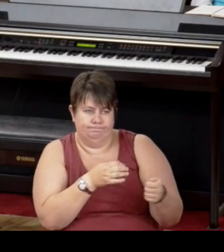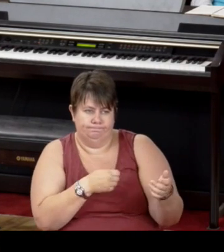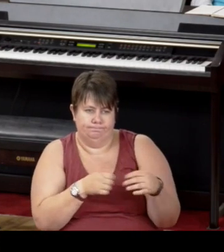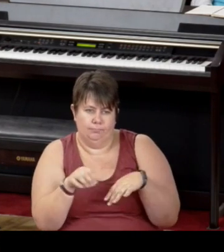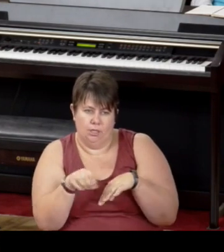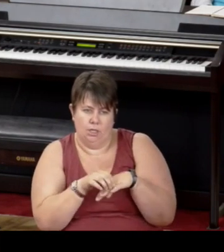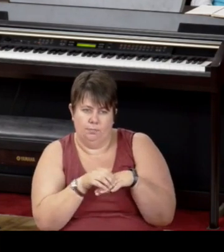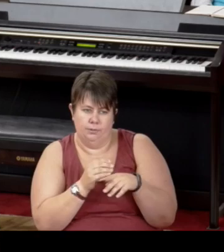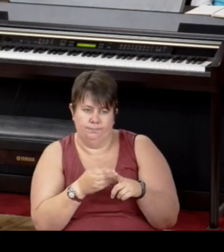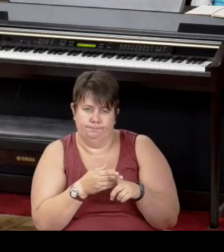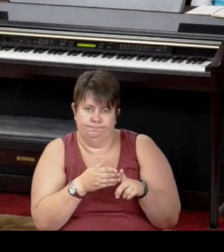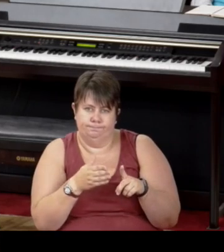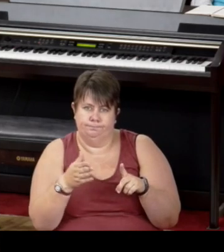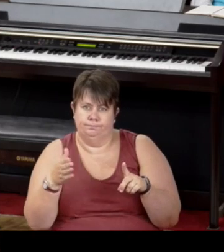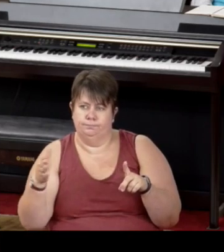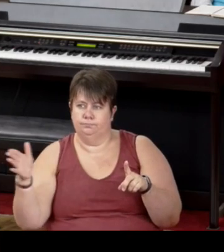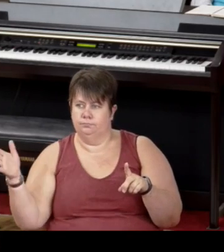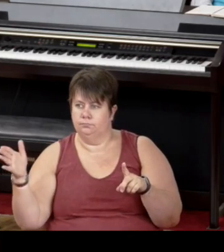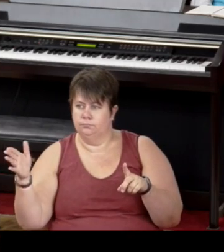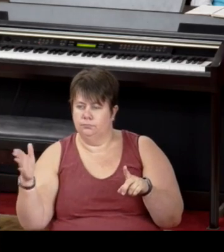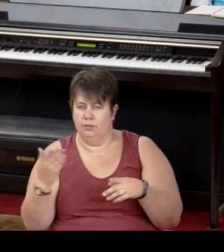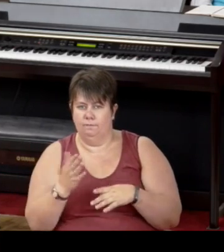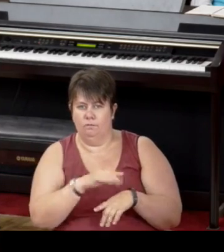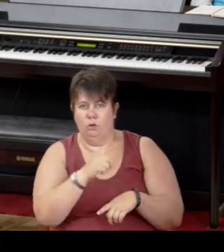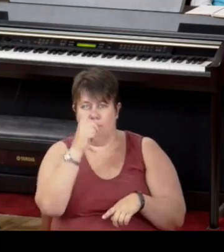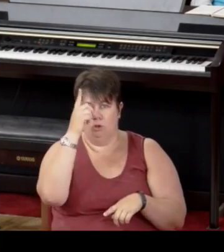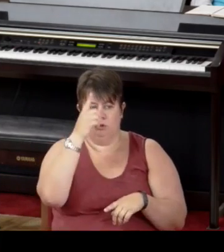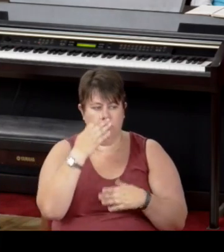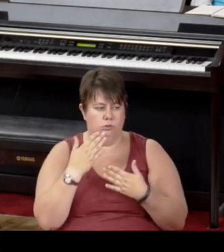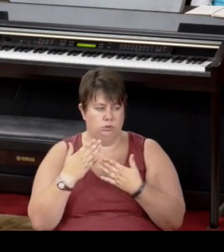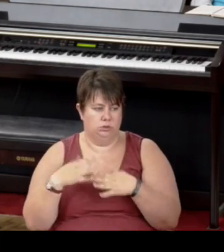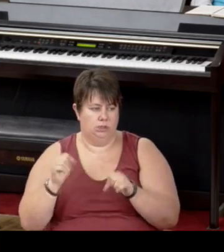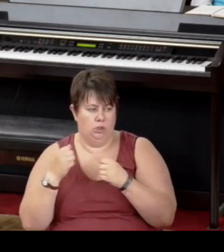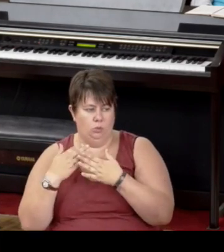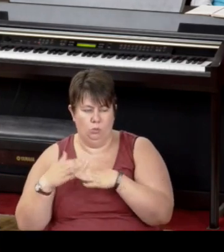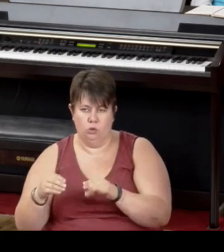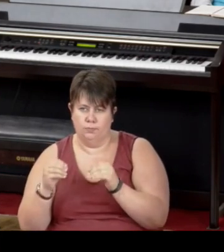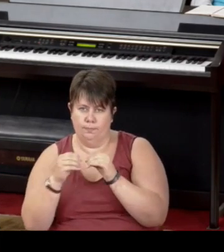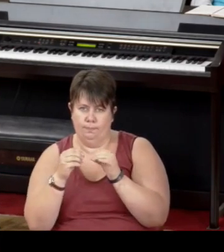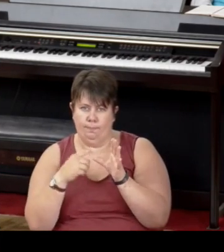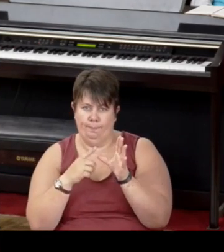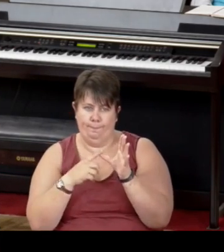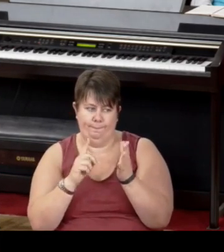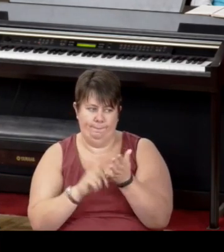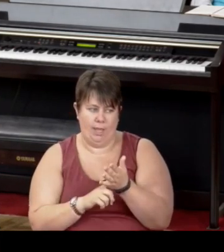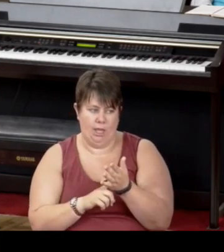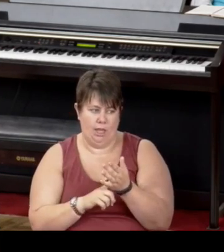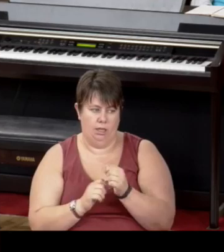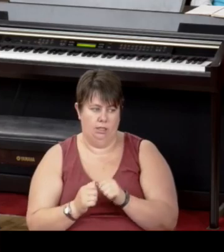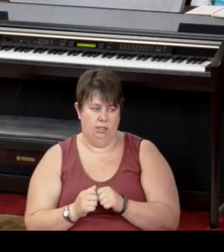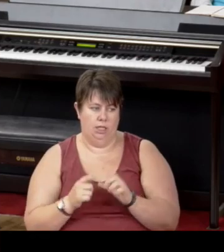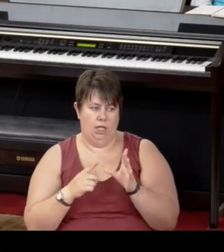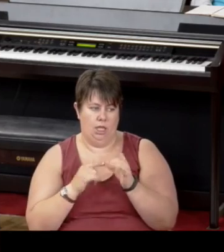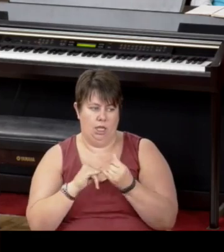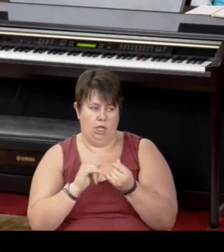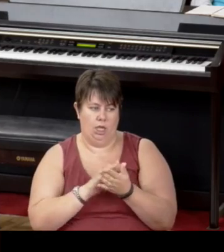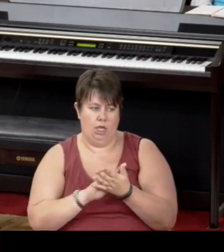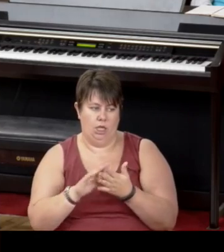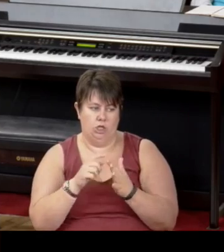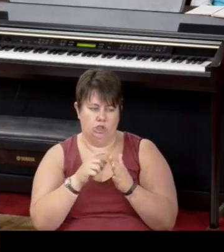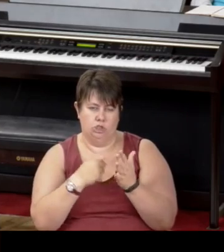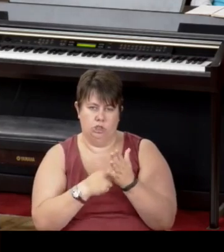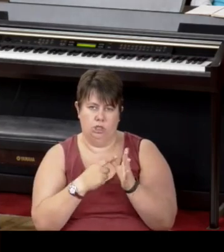worshiping God and worshiping Baal and Asherah. And so again, in this letter, what Jesus